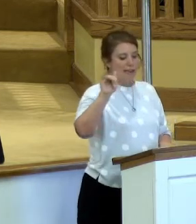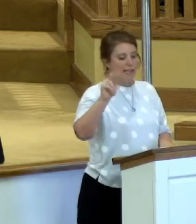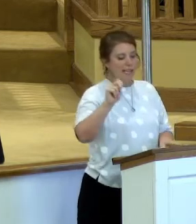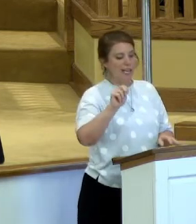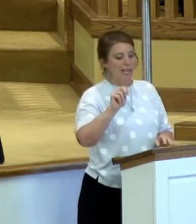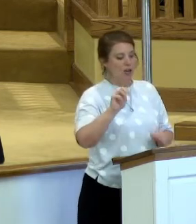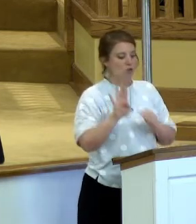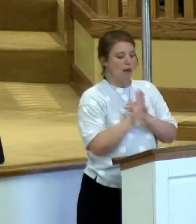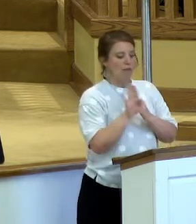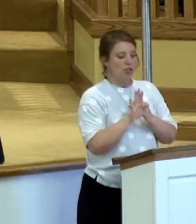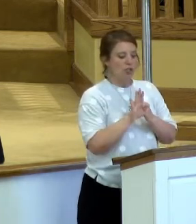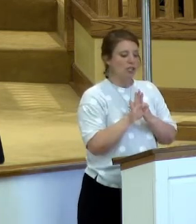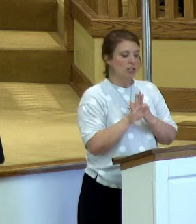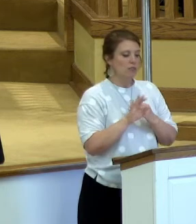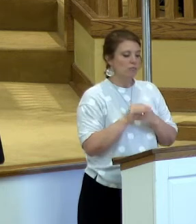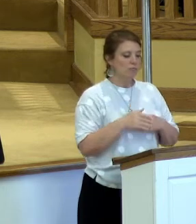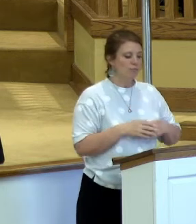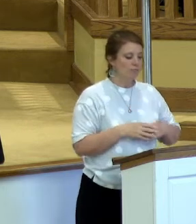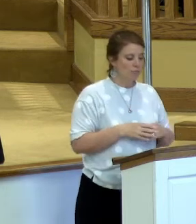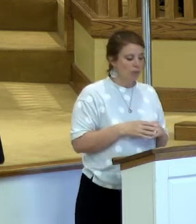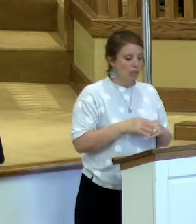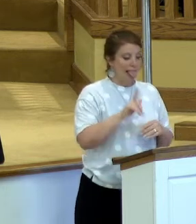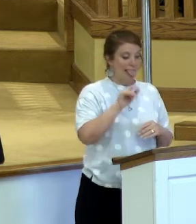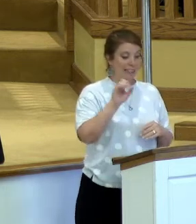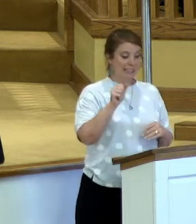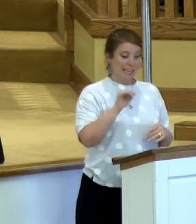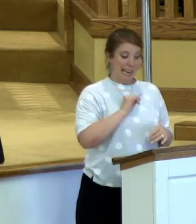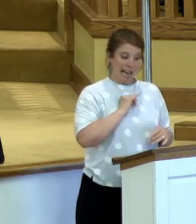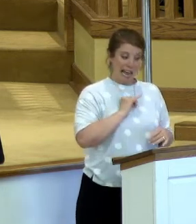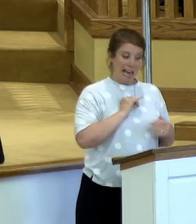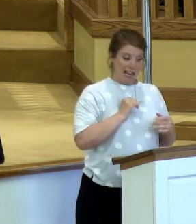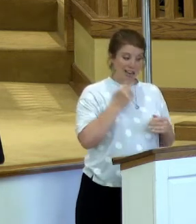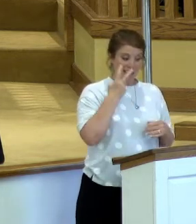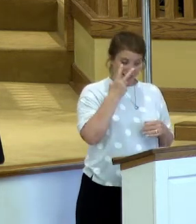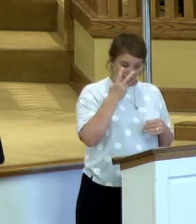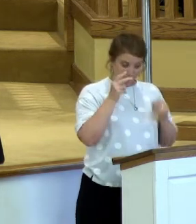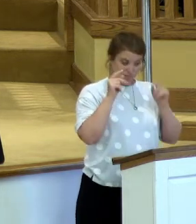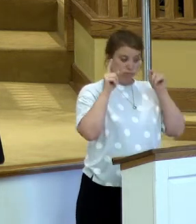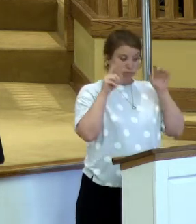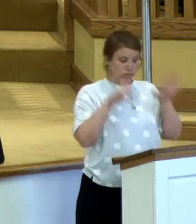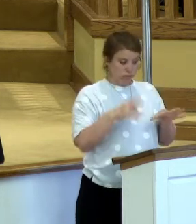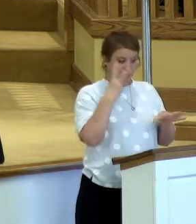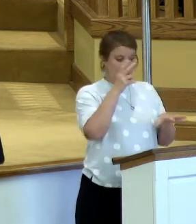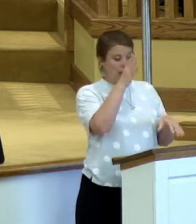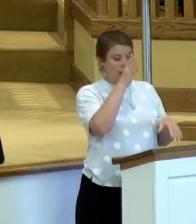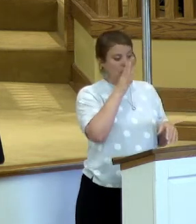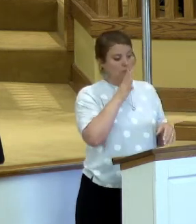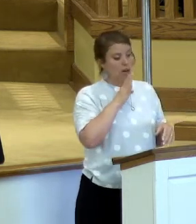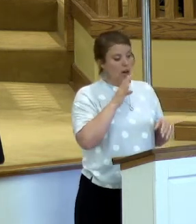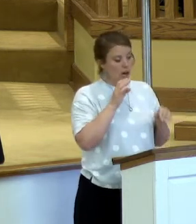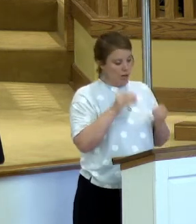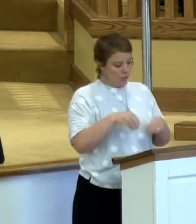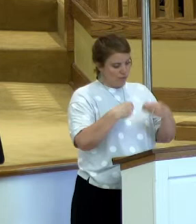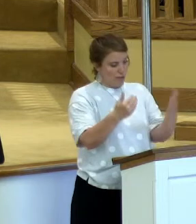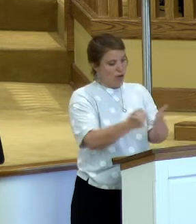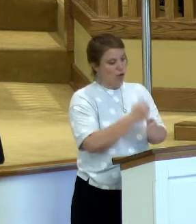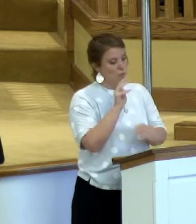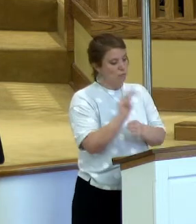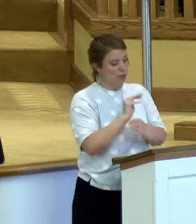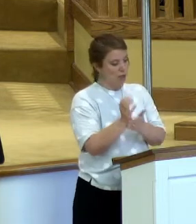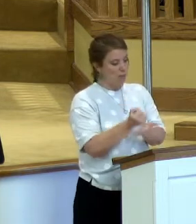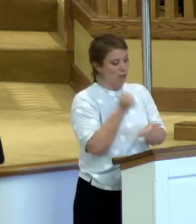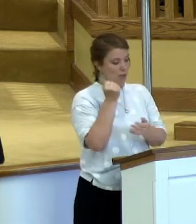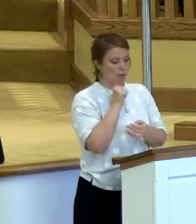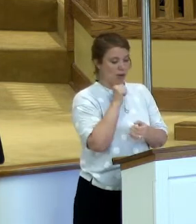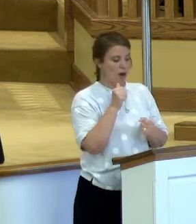crisis began, several generous churches and individuals contacted me and wanted to know if they could give financially to help care for the physical needs of these